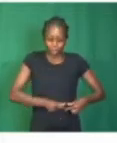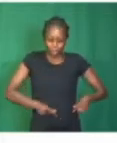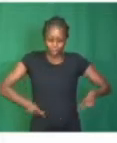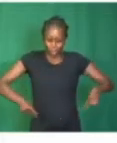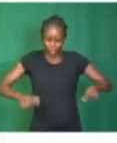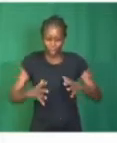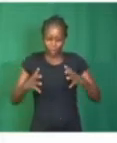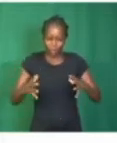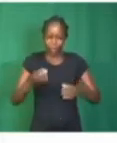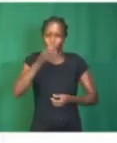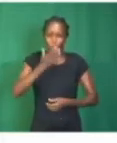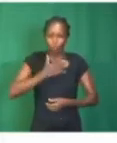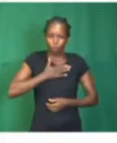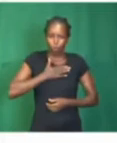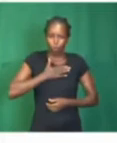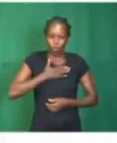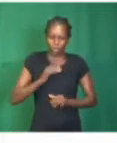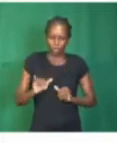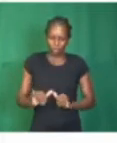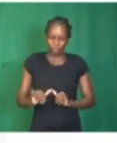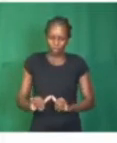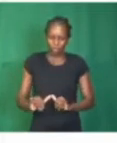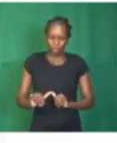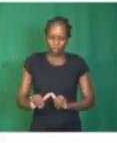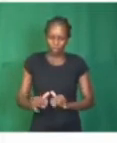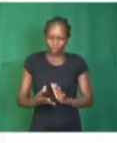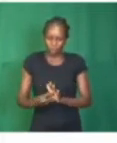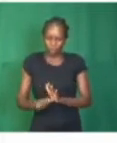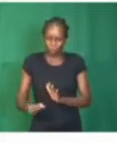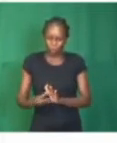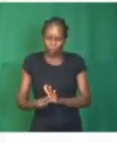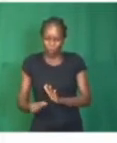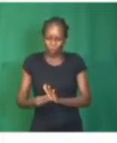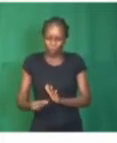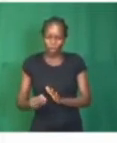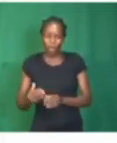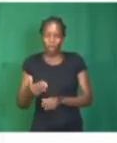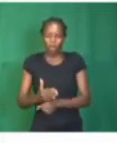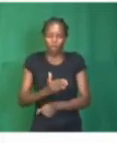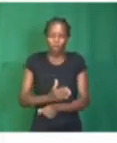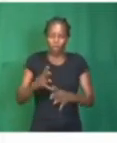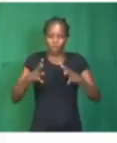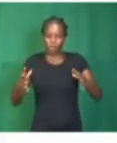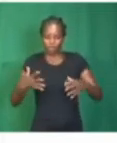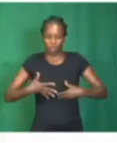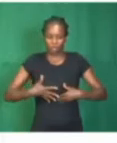there, and then before the undigested food goes to the larger intestines. Then from